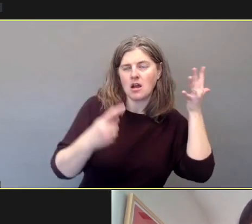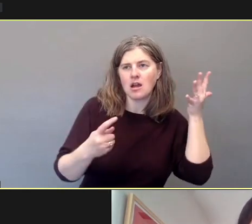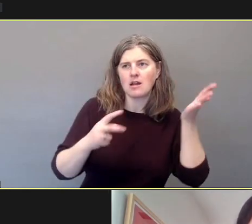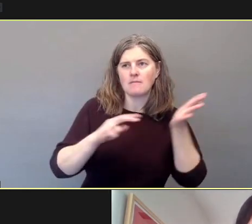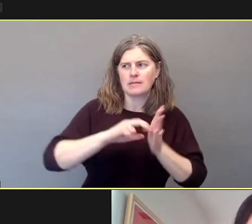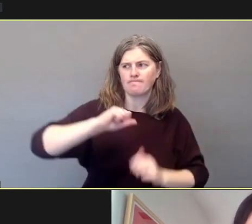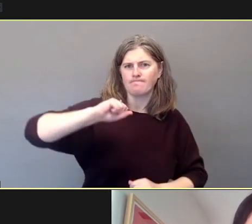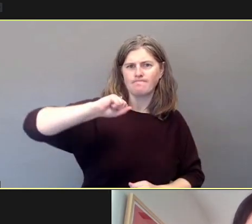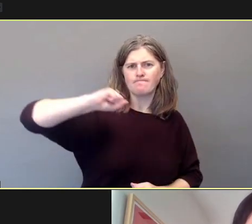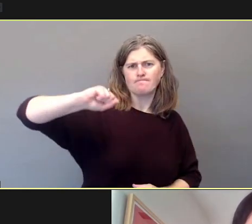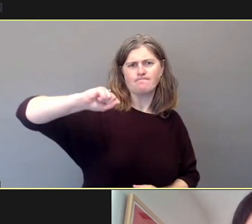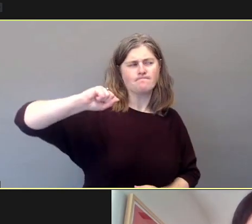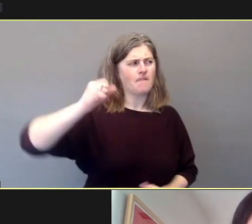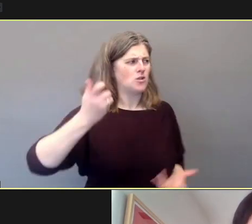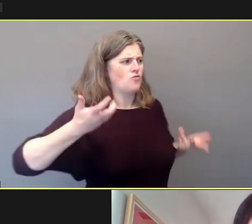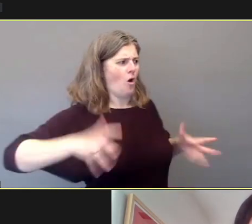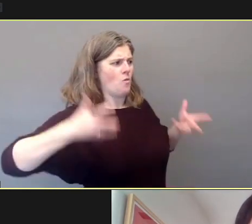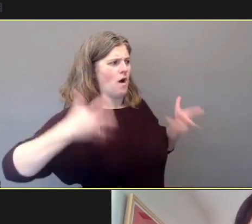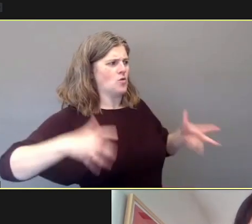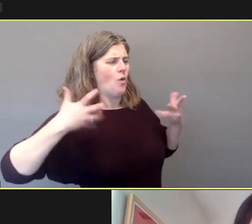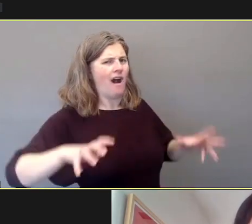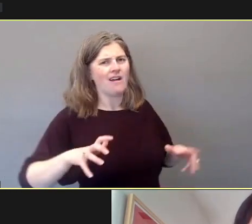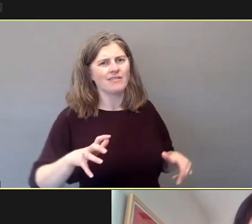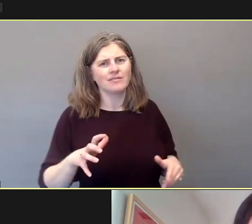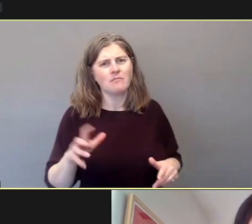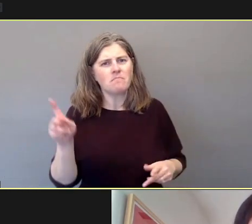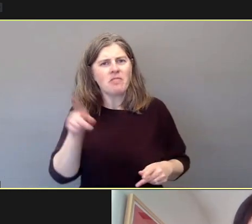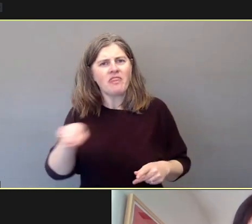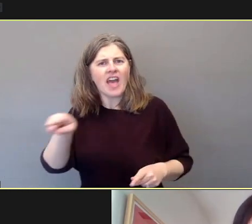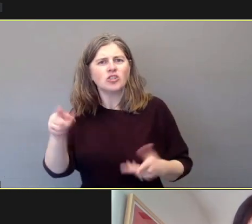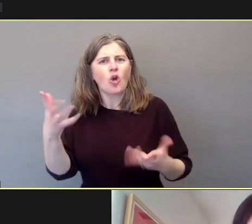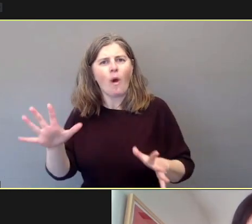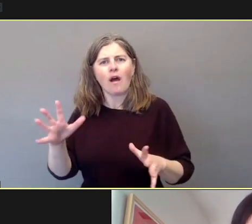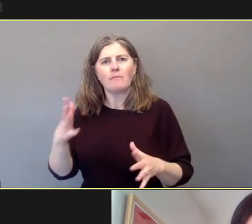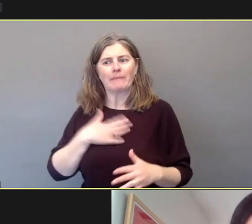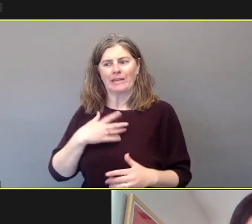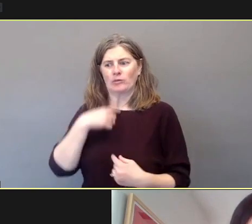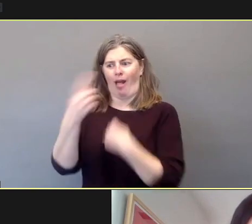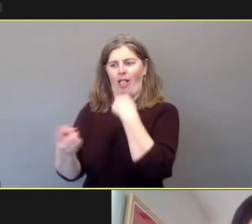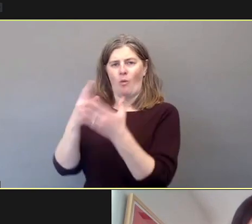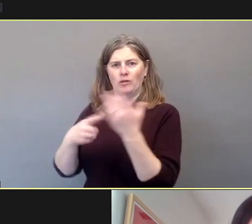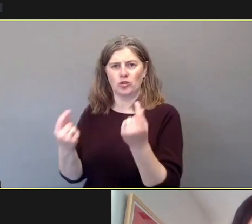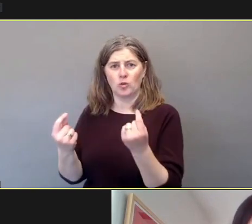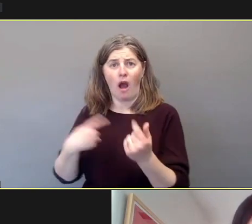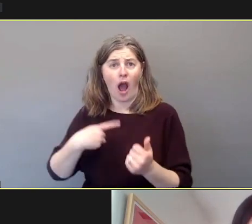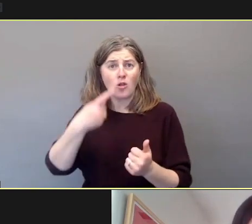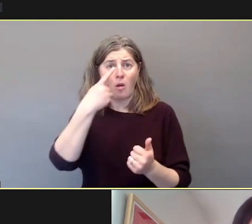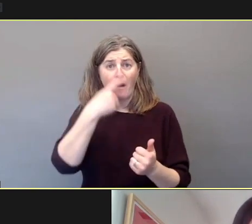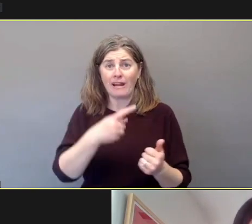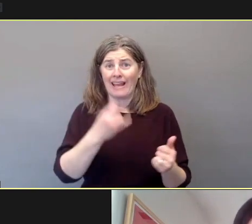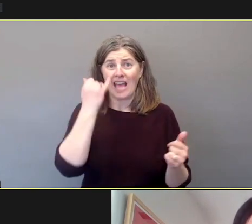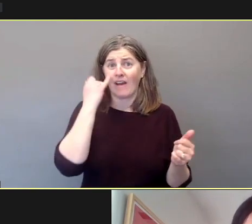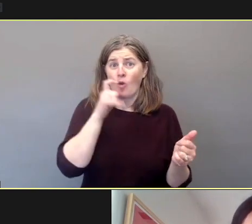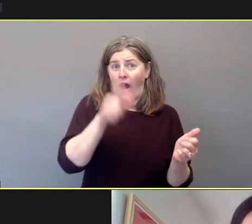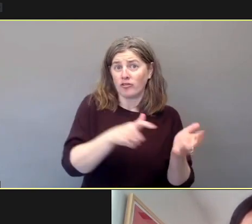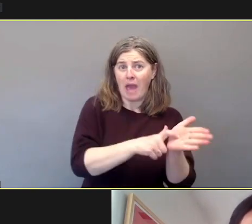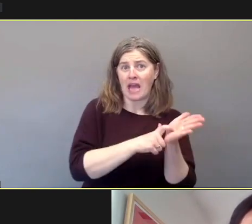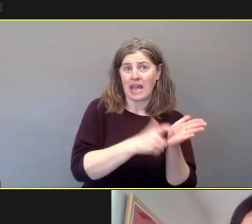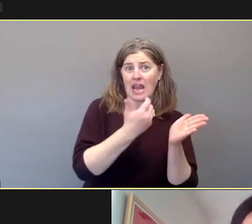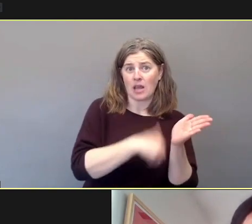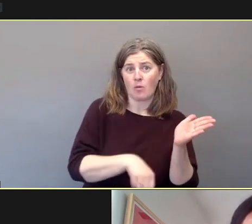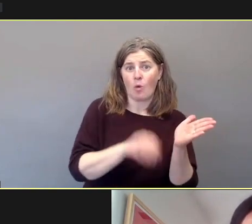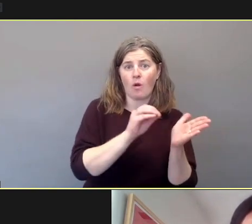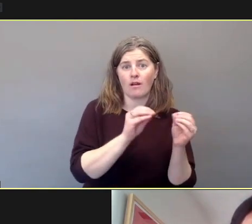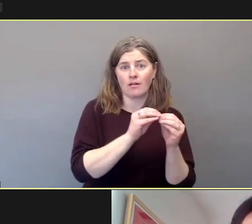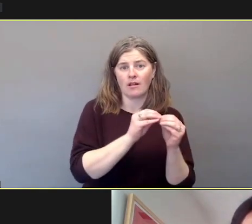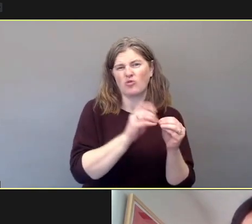of, rallying cry for people who don't want to be told what to do. So I would be happy to move off that mandate and mandates